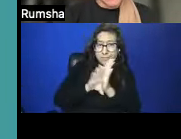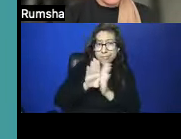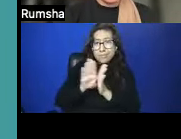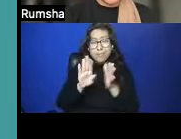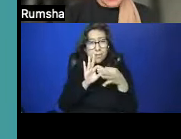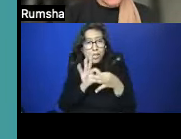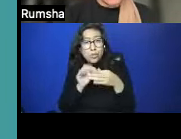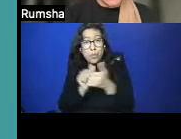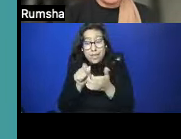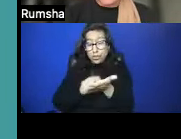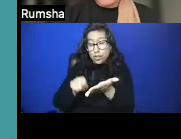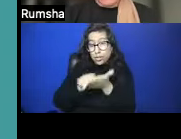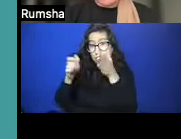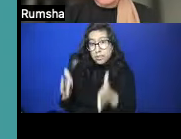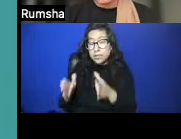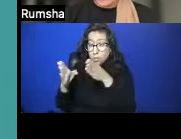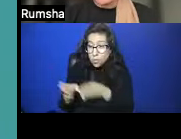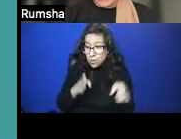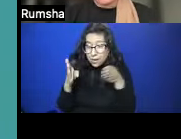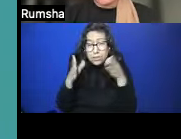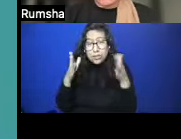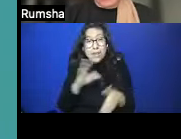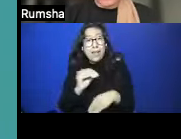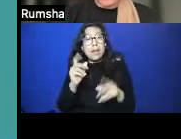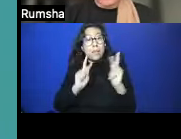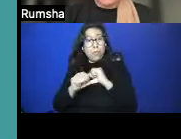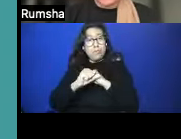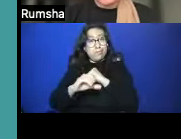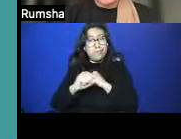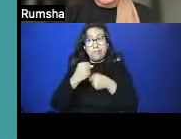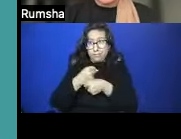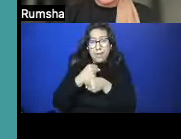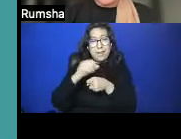journalists, organizers, and media makers to fight back against Copaganda.